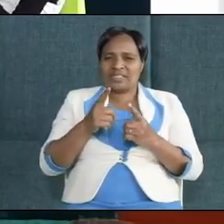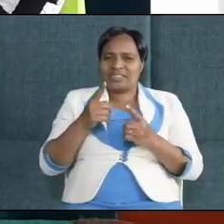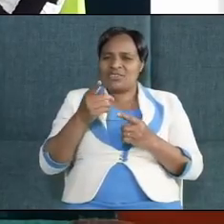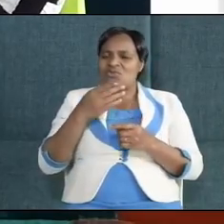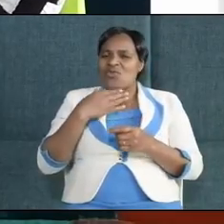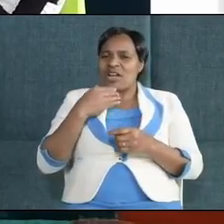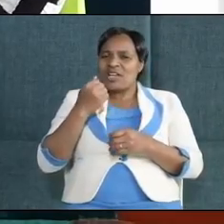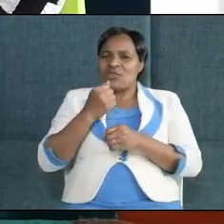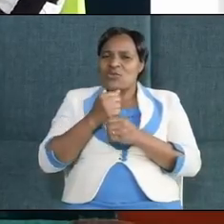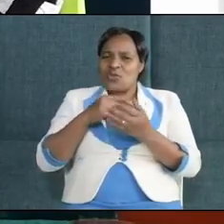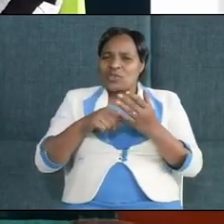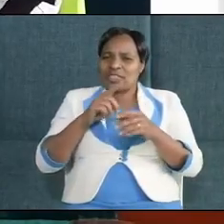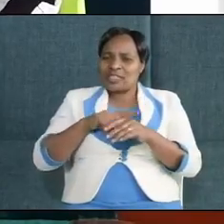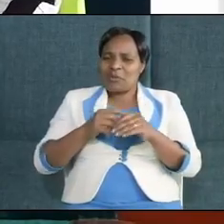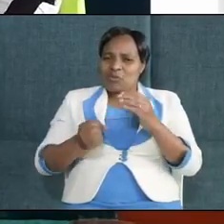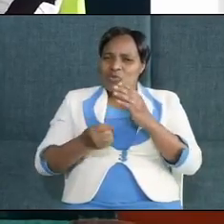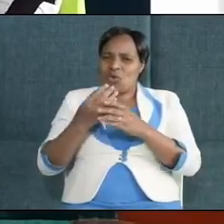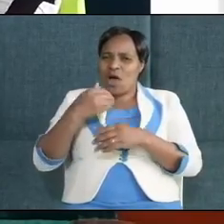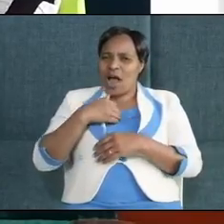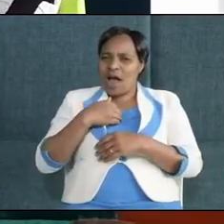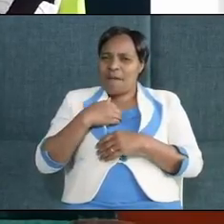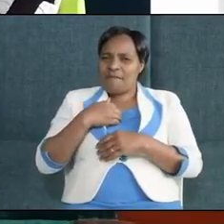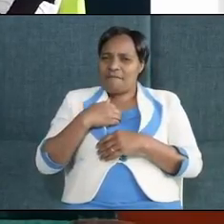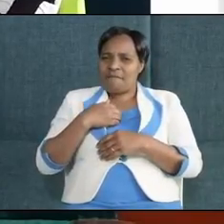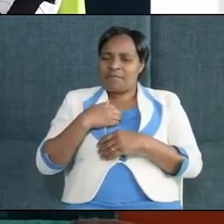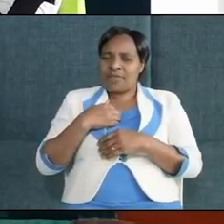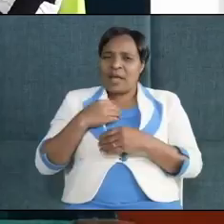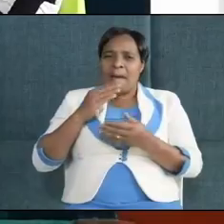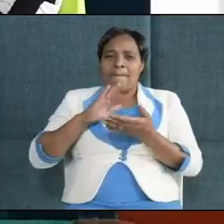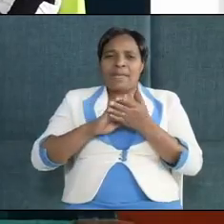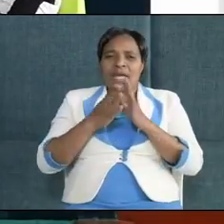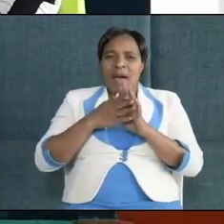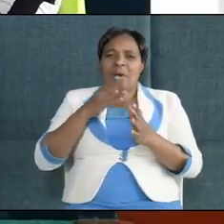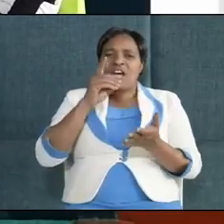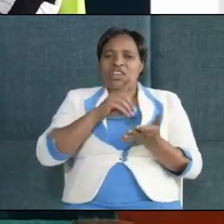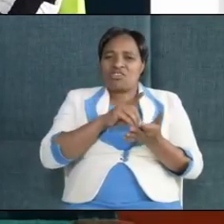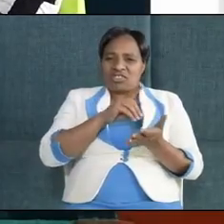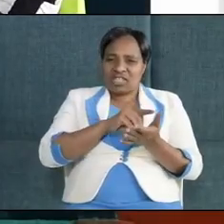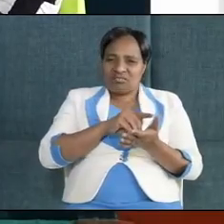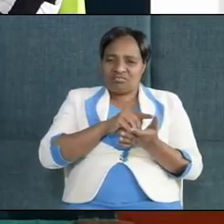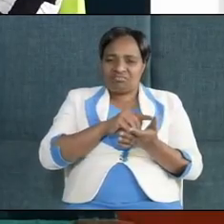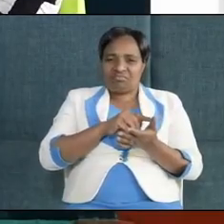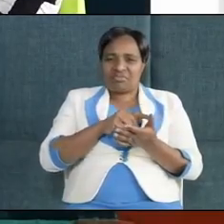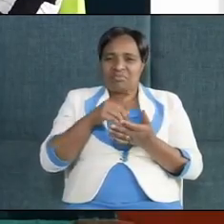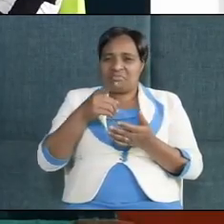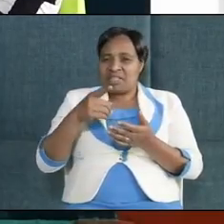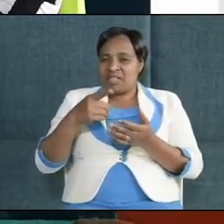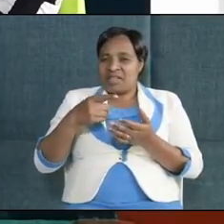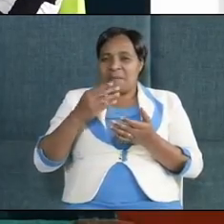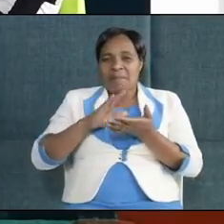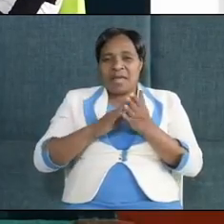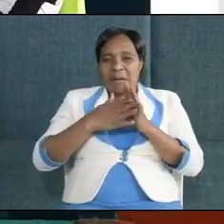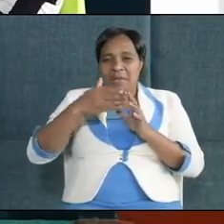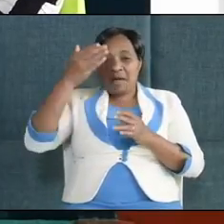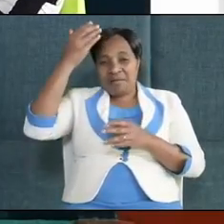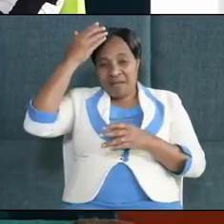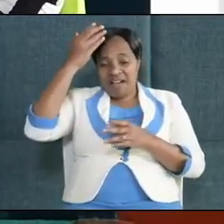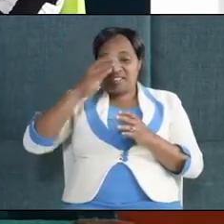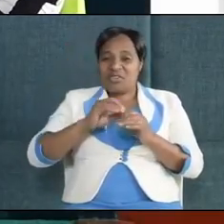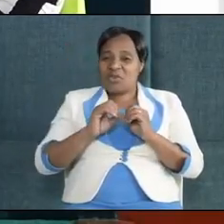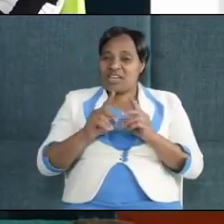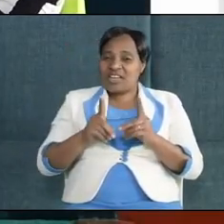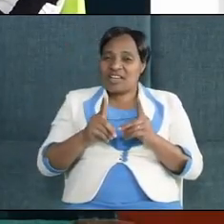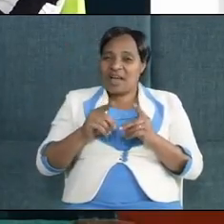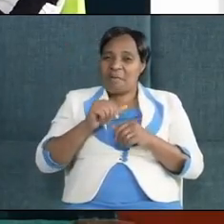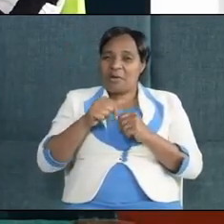like to become when you grew up? I would like to become a doctor. What about you, Deborah? A nurse. Okay, and